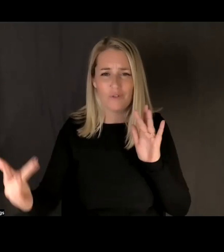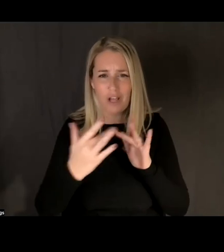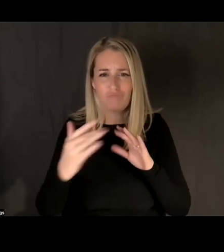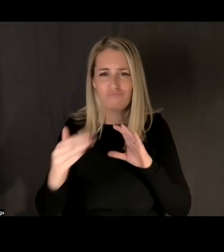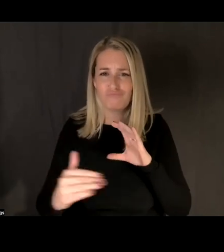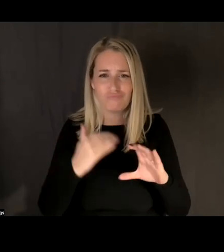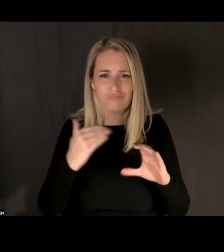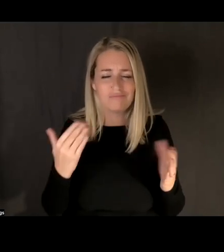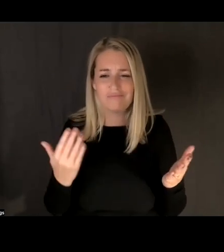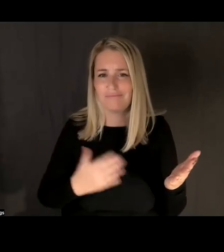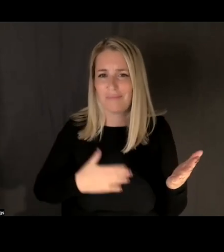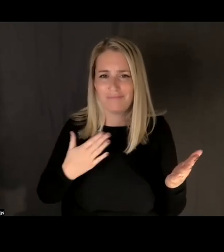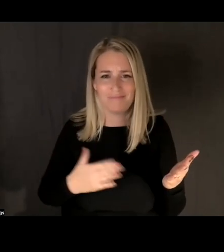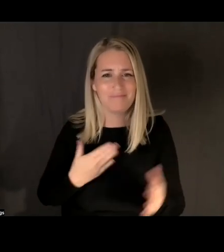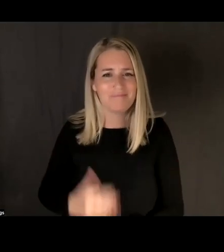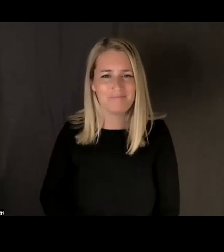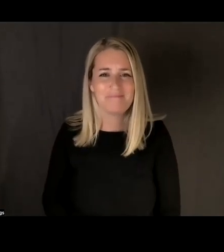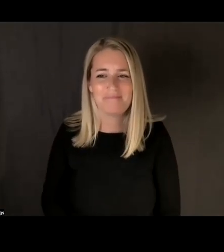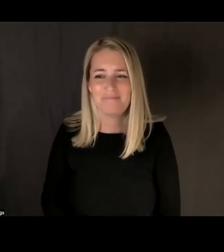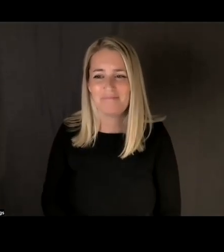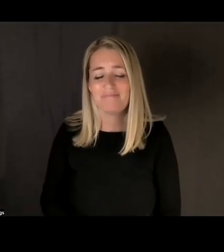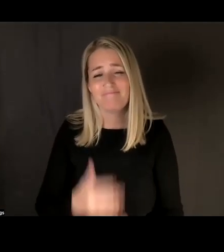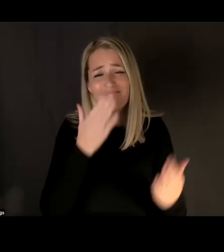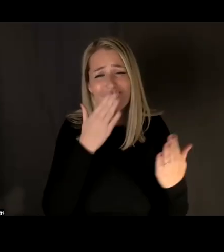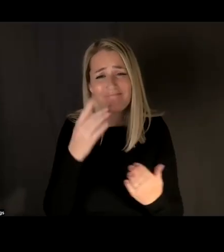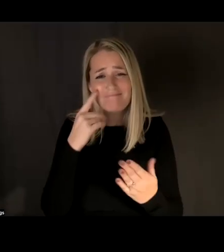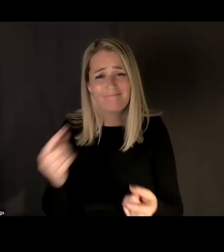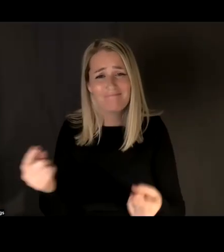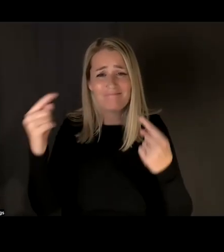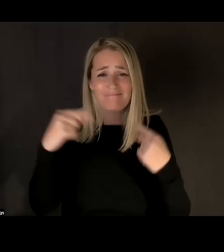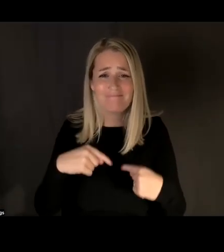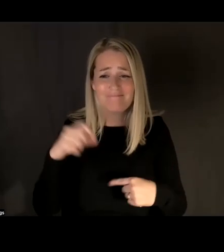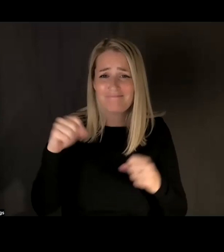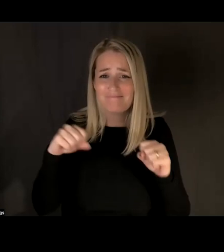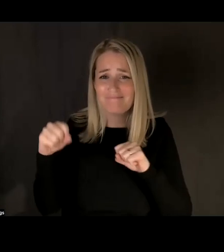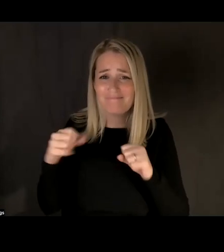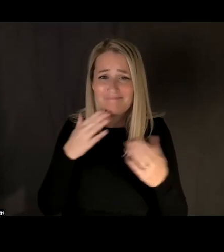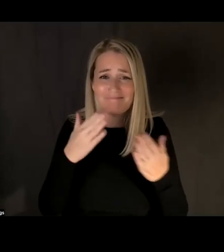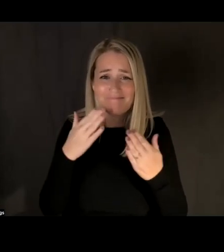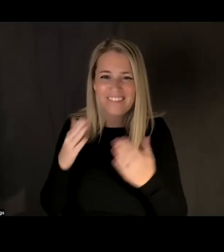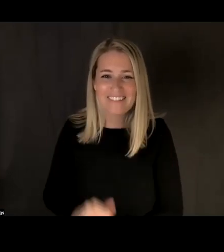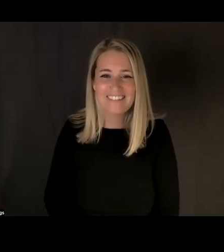everything. Thank you guys for coming. Yeah, tonight. thank you. Thank you. Thank you.